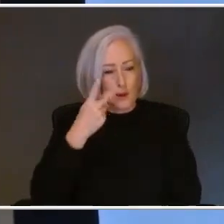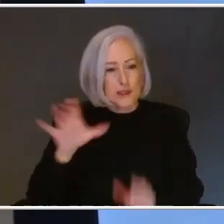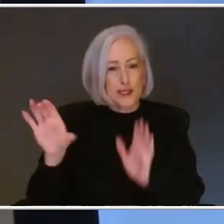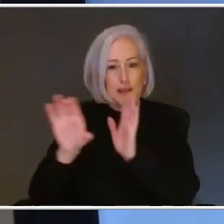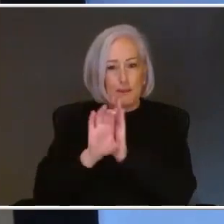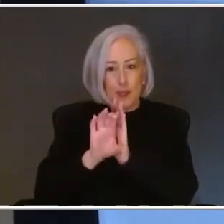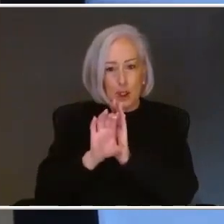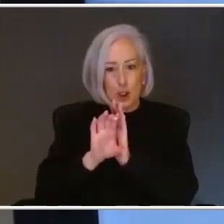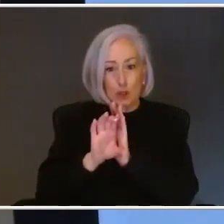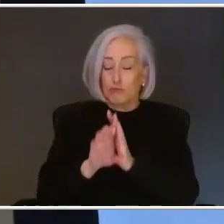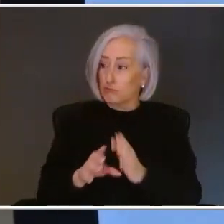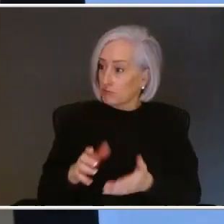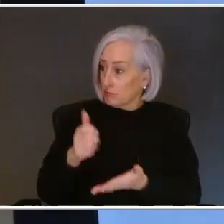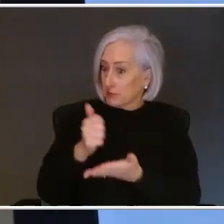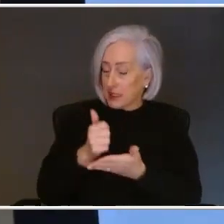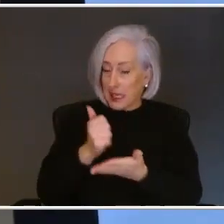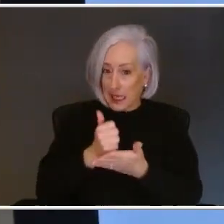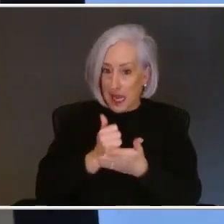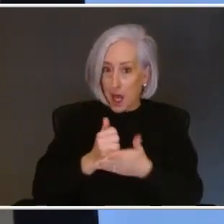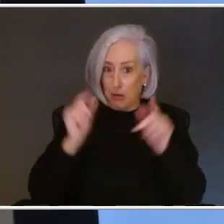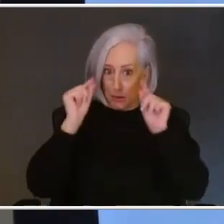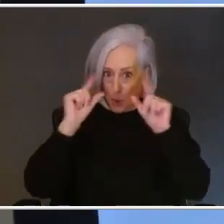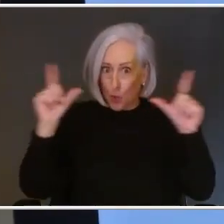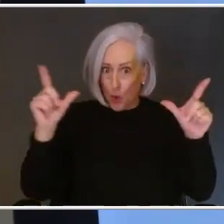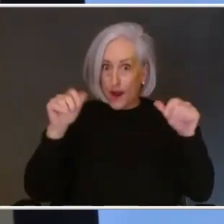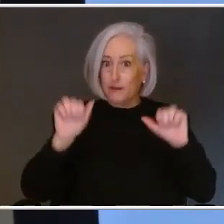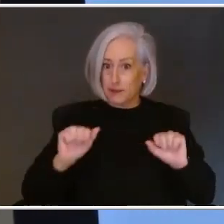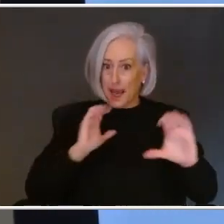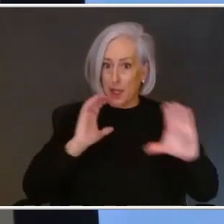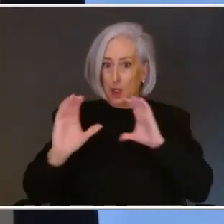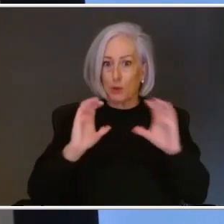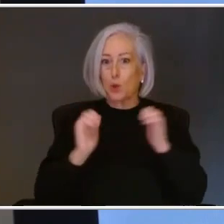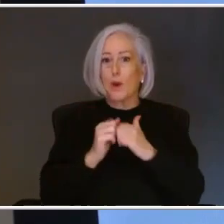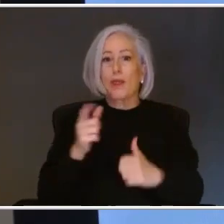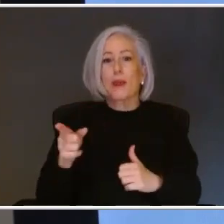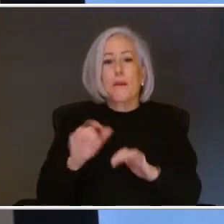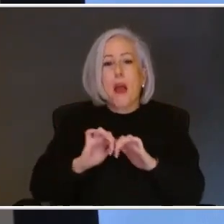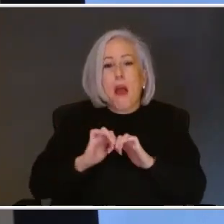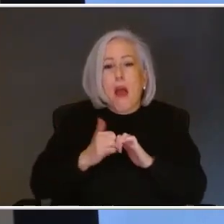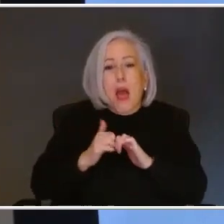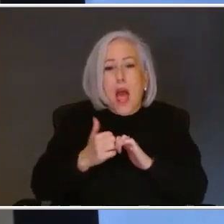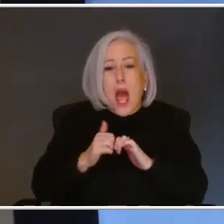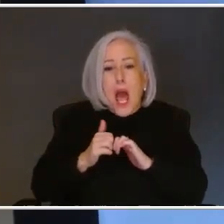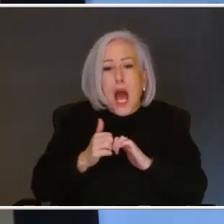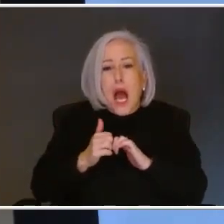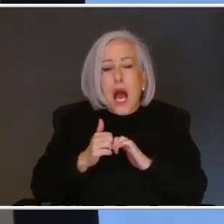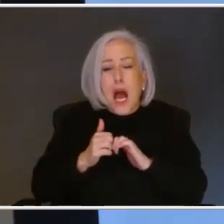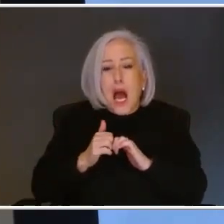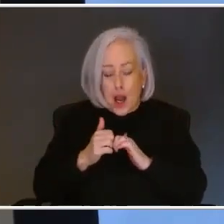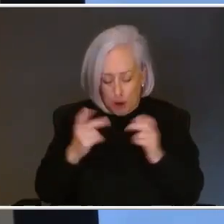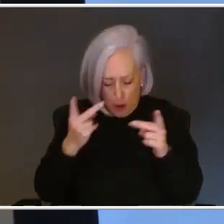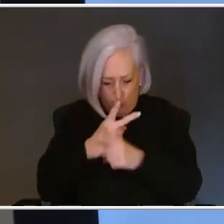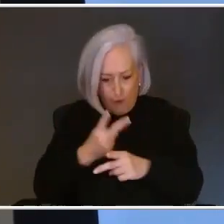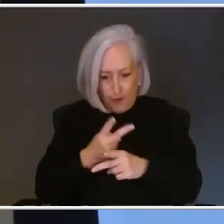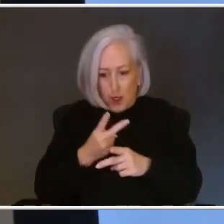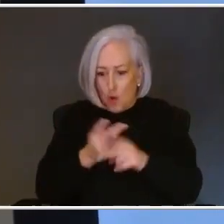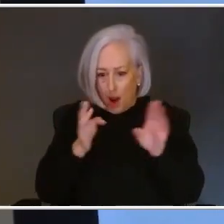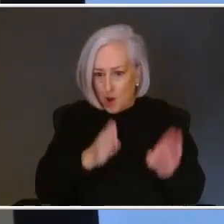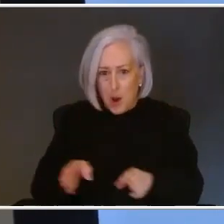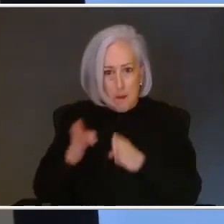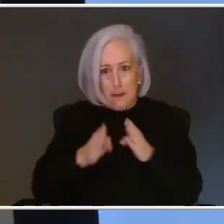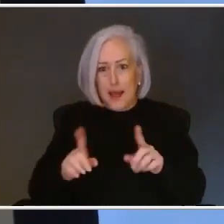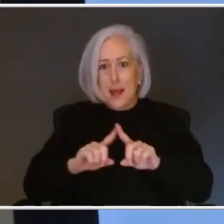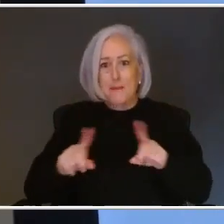was awake and you could communicate with him? How do you work to figure out a great plan, but also keep